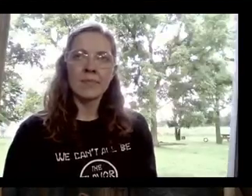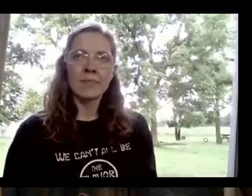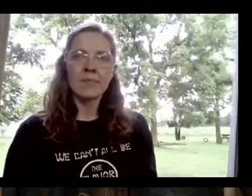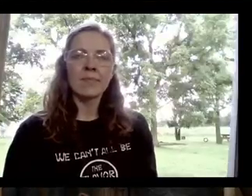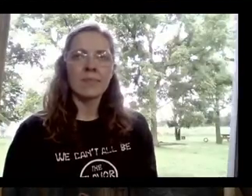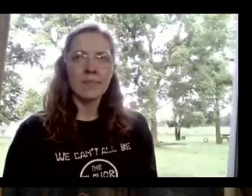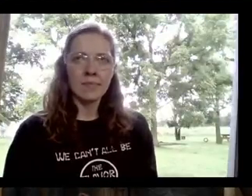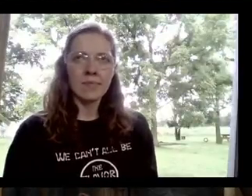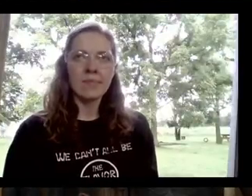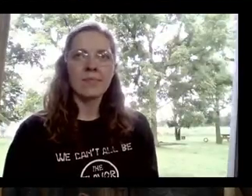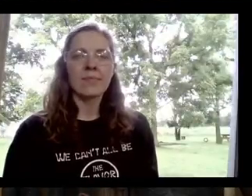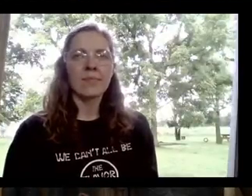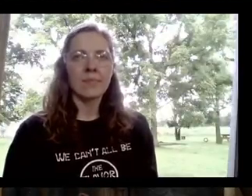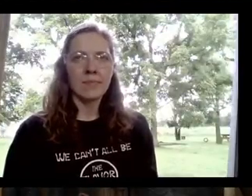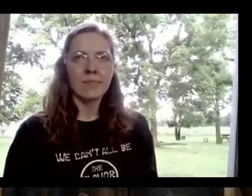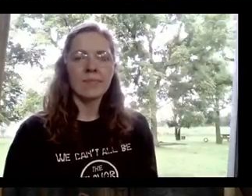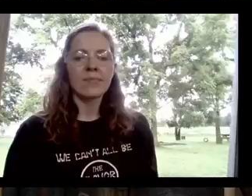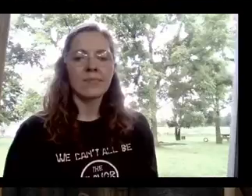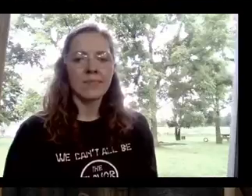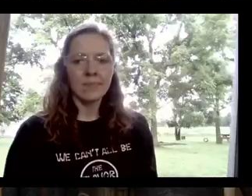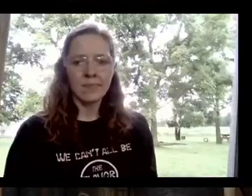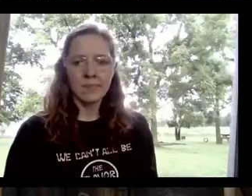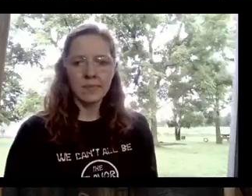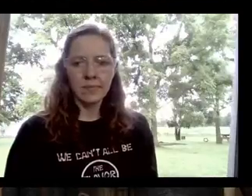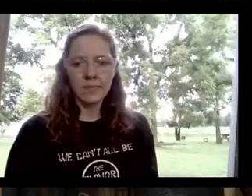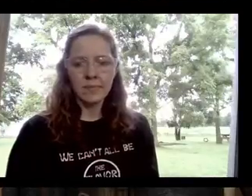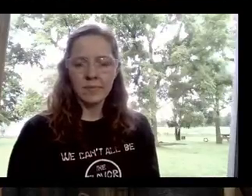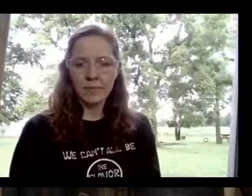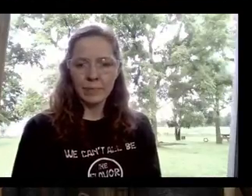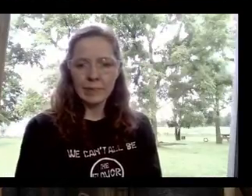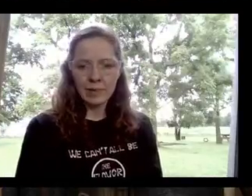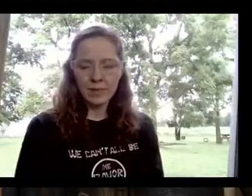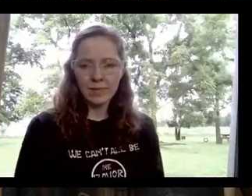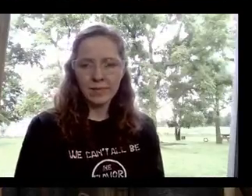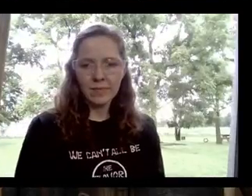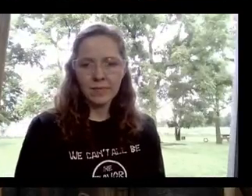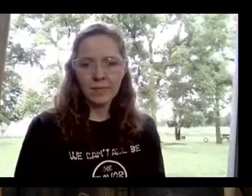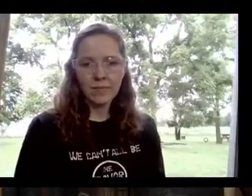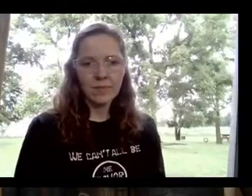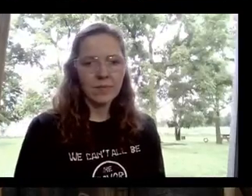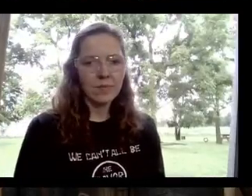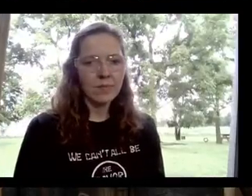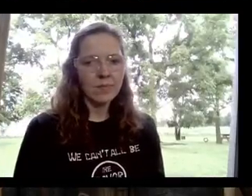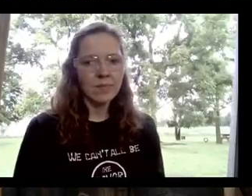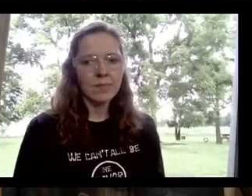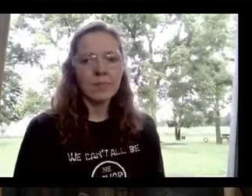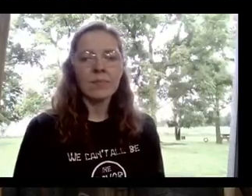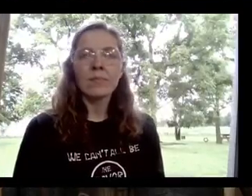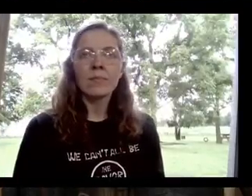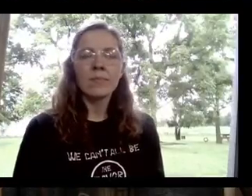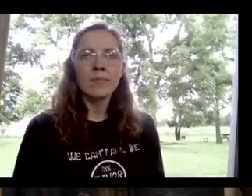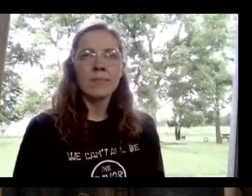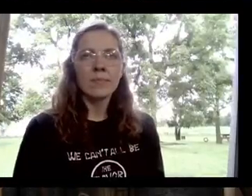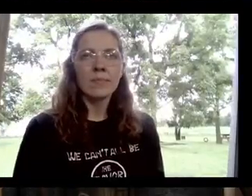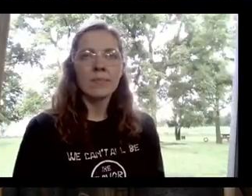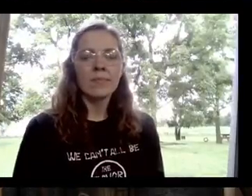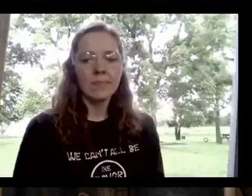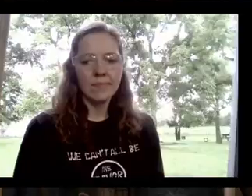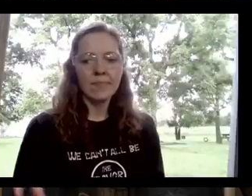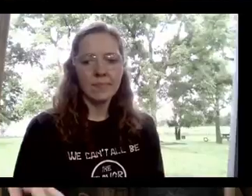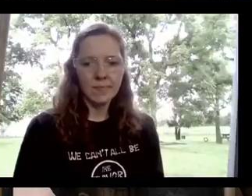billet, you know, enough mass, faggot weld it up, and just forge weld it all together, and there you go. You're right into